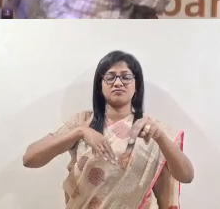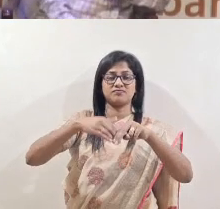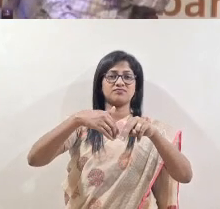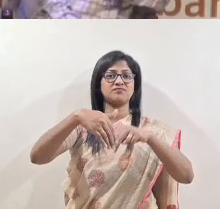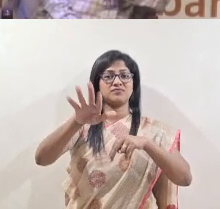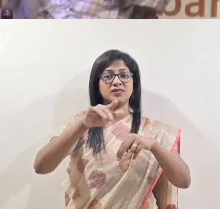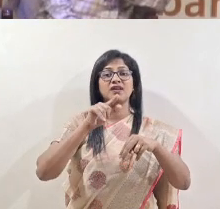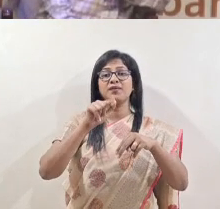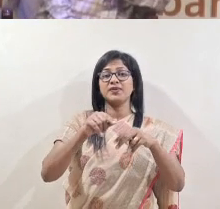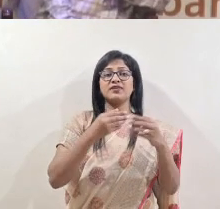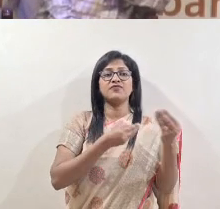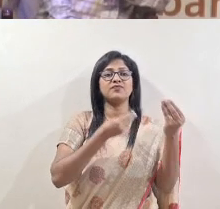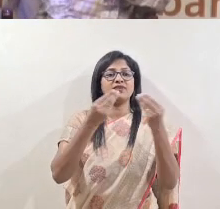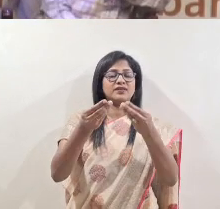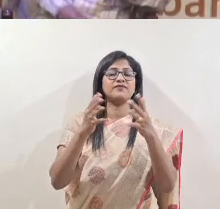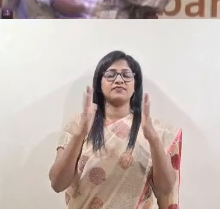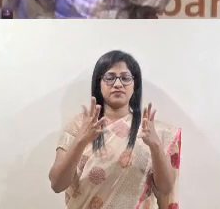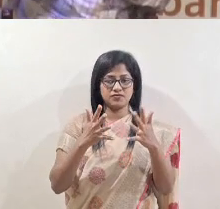don't provide for that.